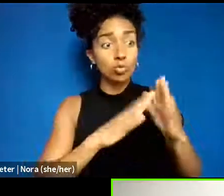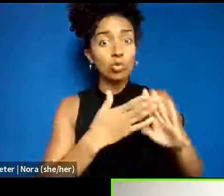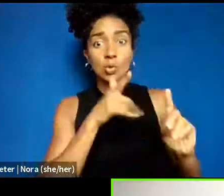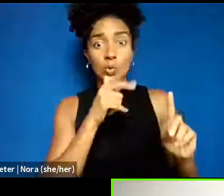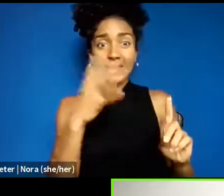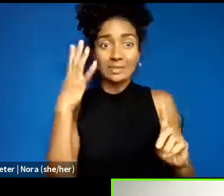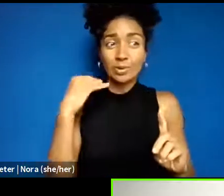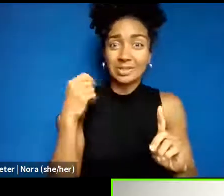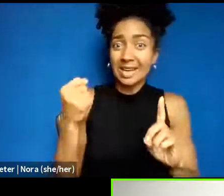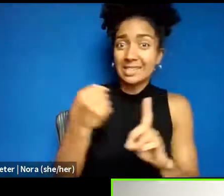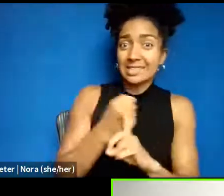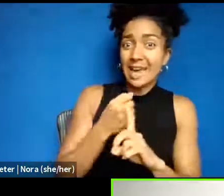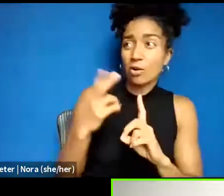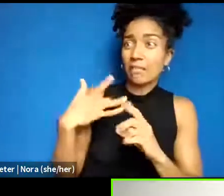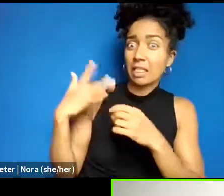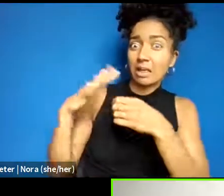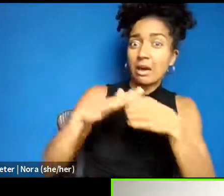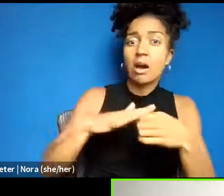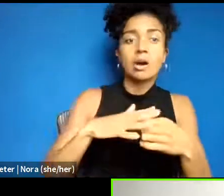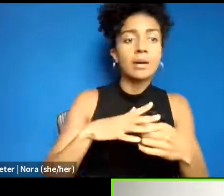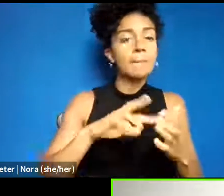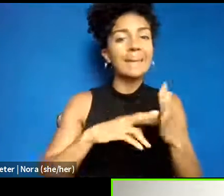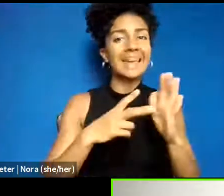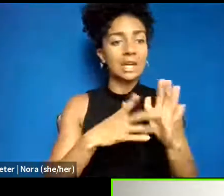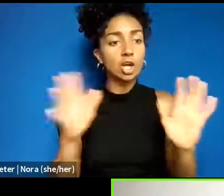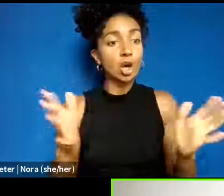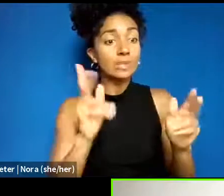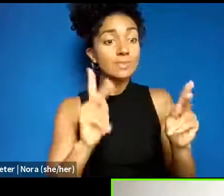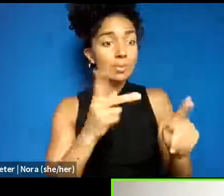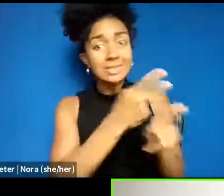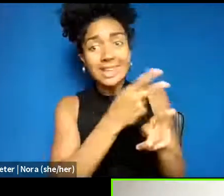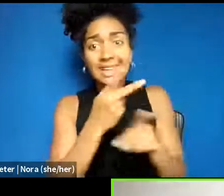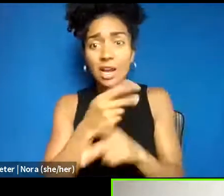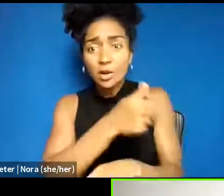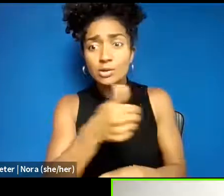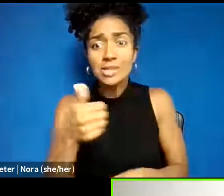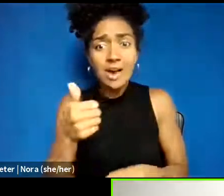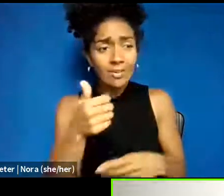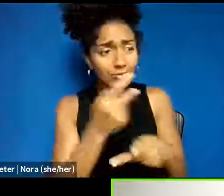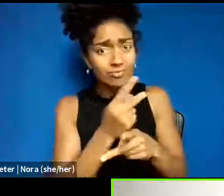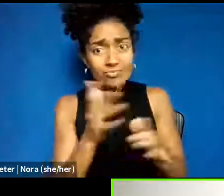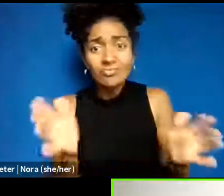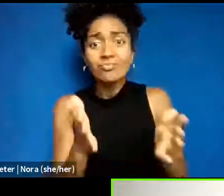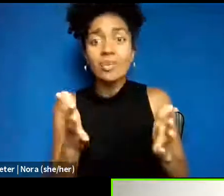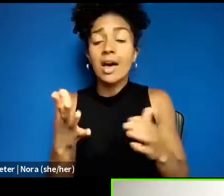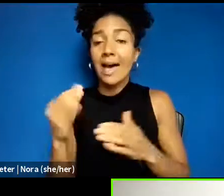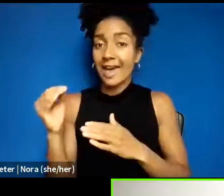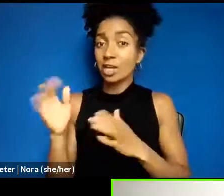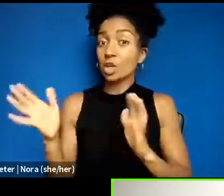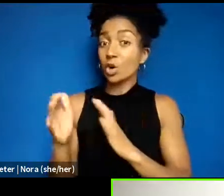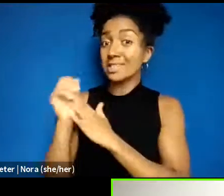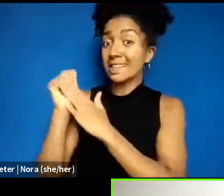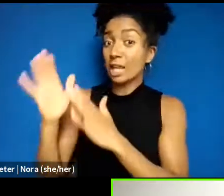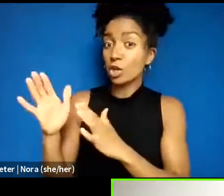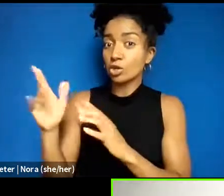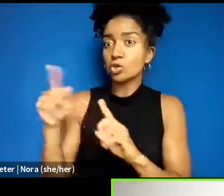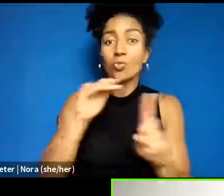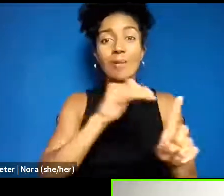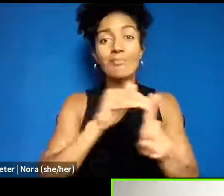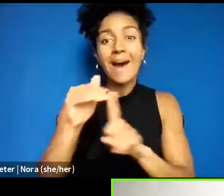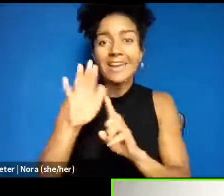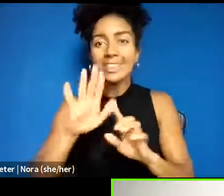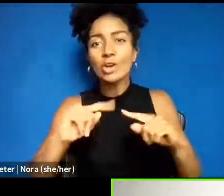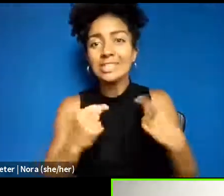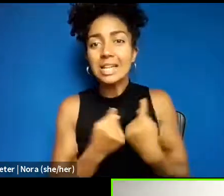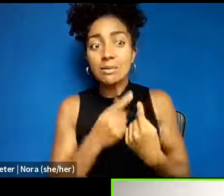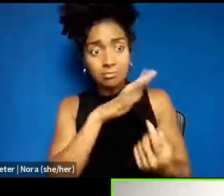to take care of themselves, and encouraging leaders to remind folks to take care of themselves. So encouraging